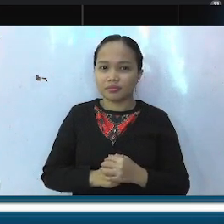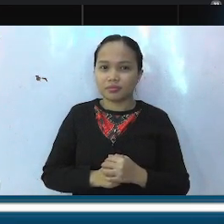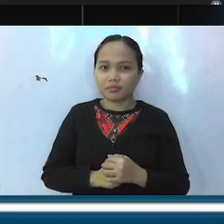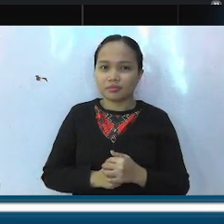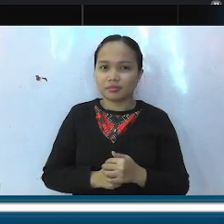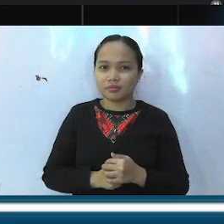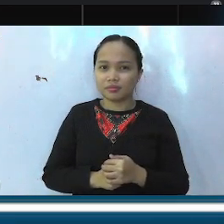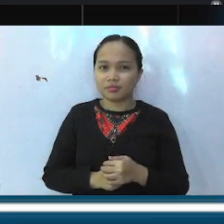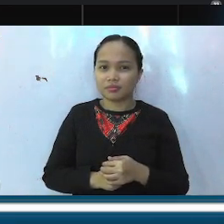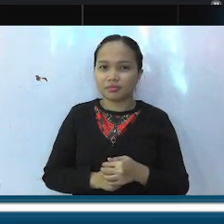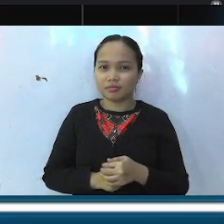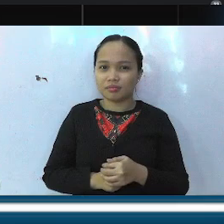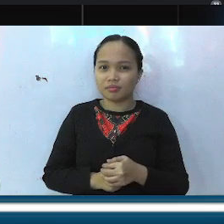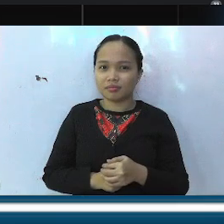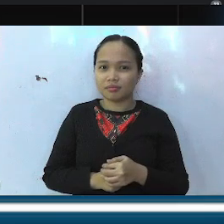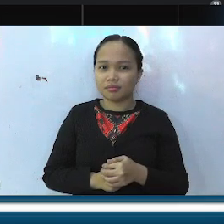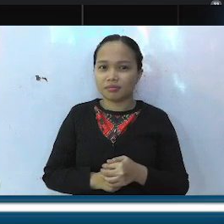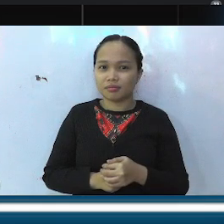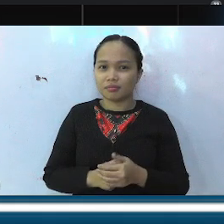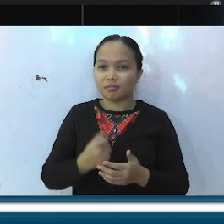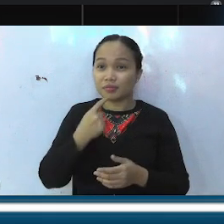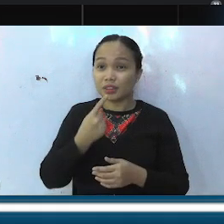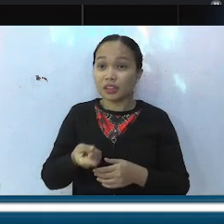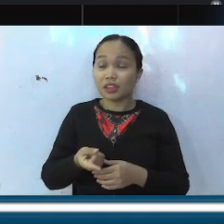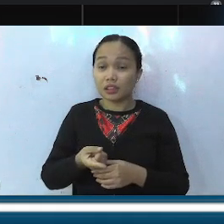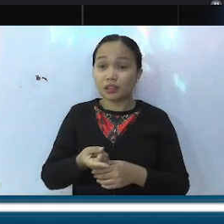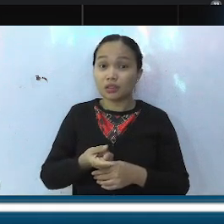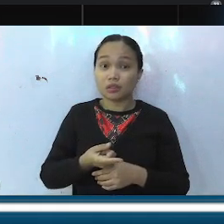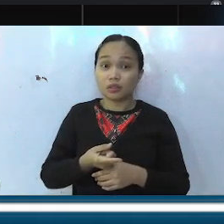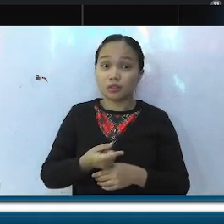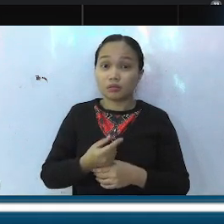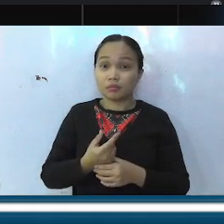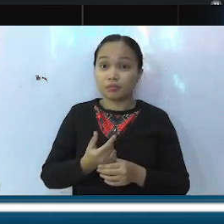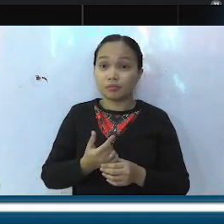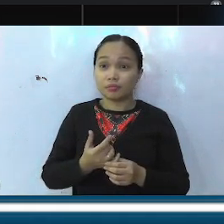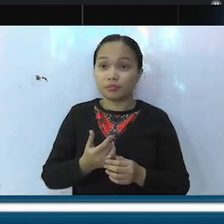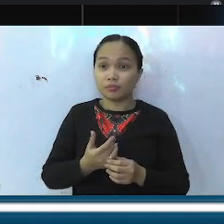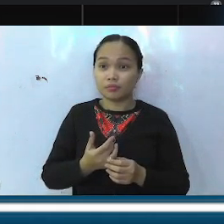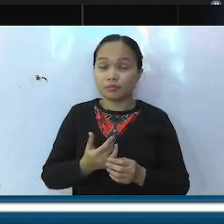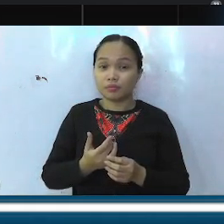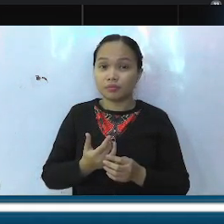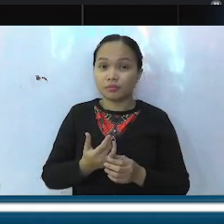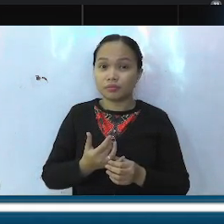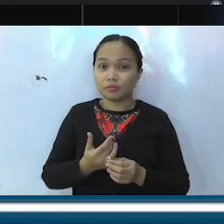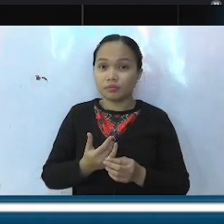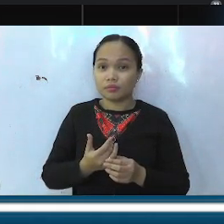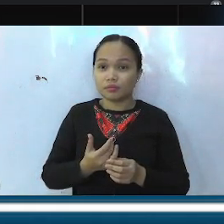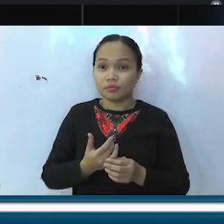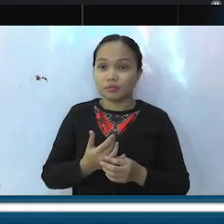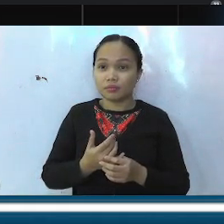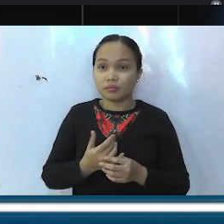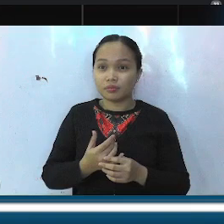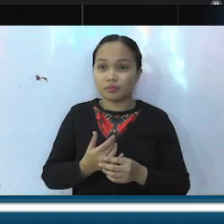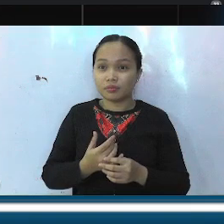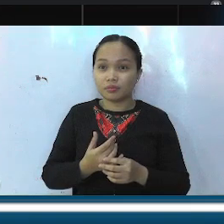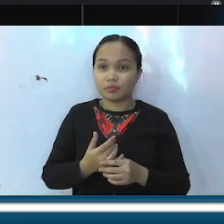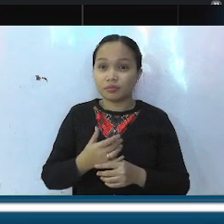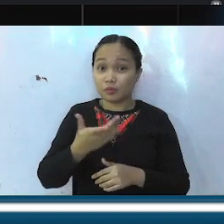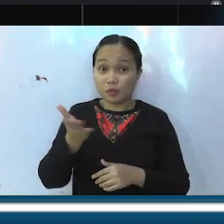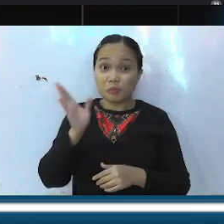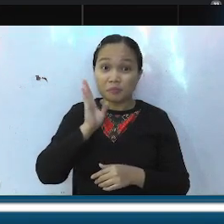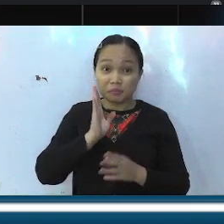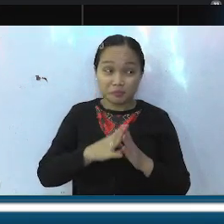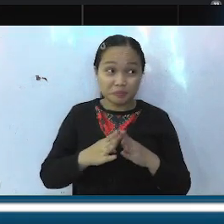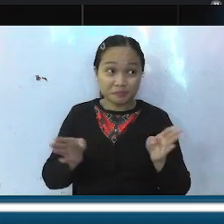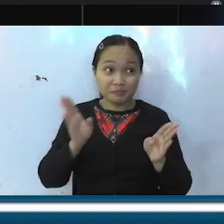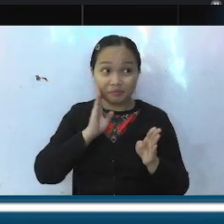You'll pick on him for me. Southeast right? yeah, pala. He'll take care. I'll pick. Oh, yeah, he'll pick. All right. Big Brother Blake now, yeah. right here. Big brothers.